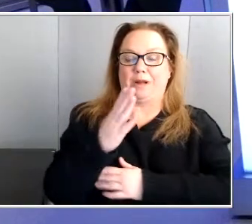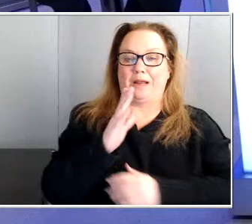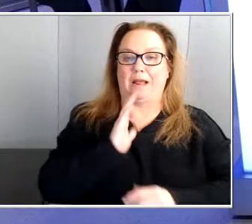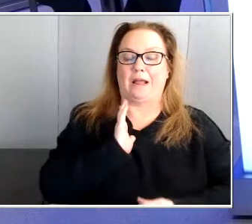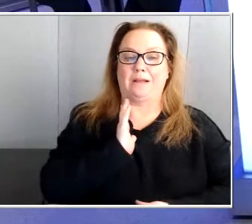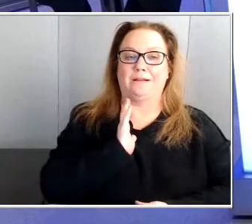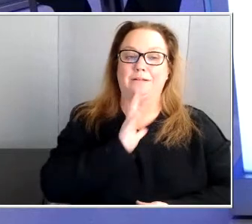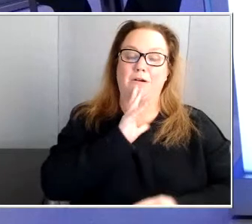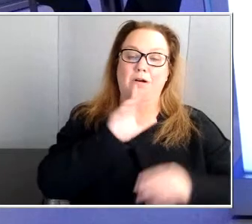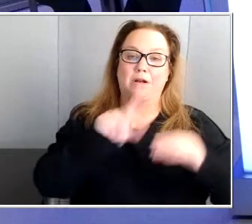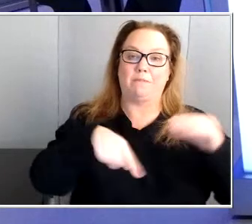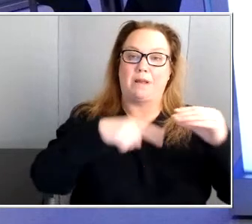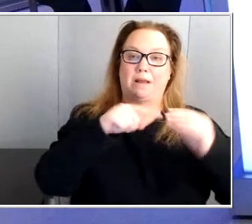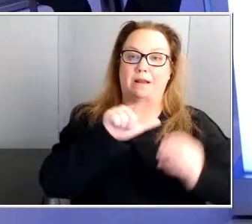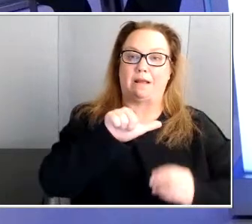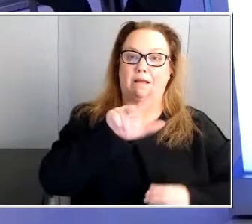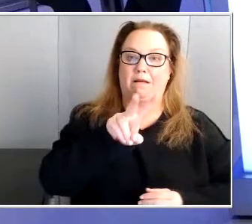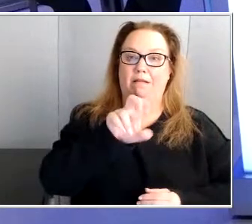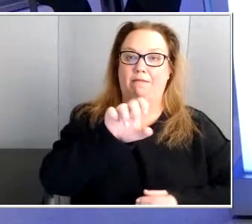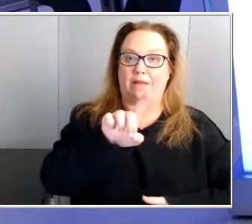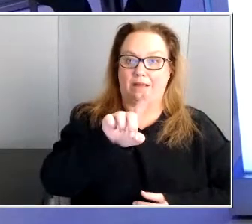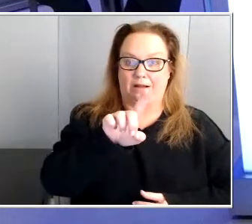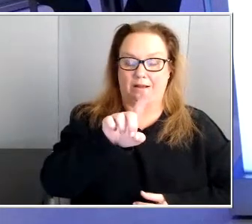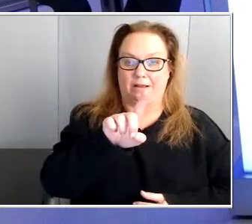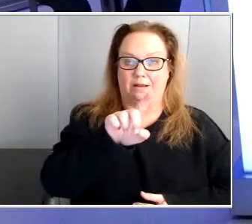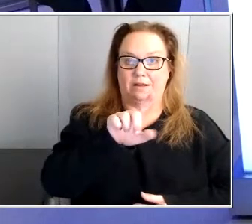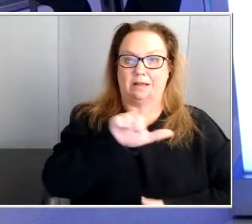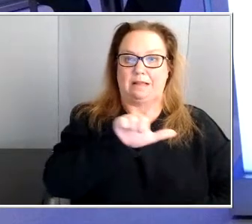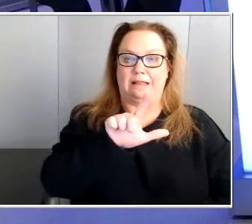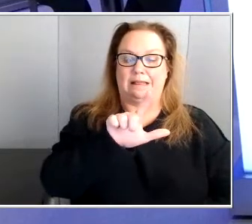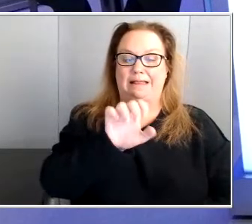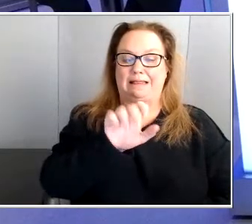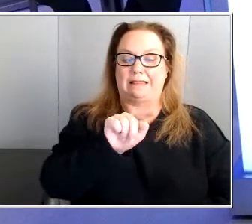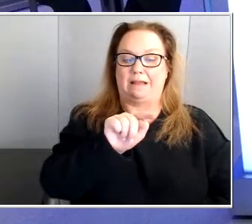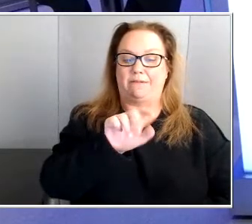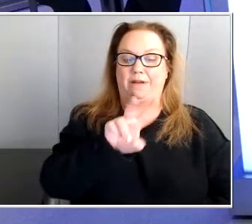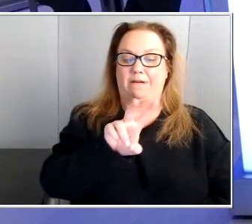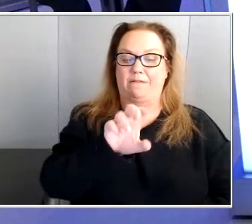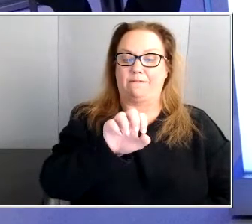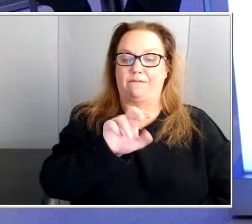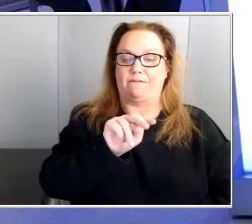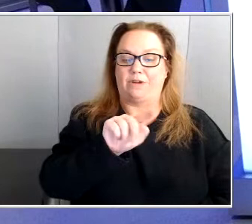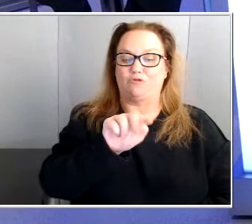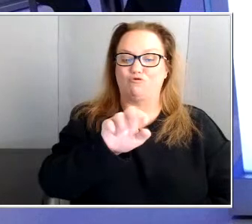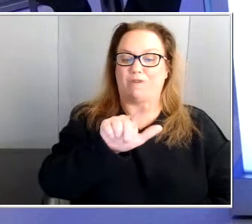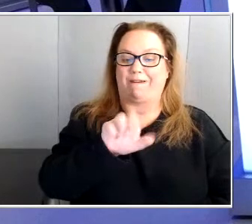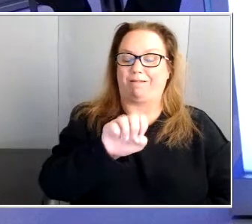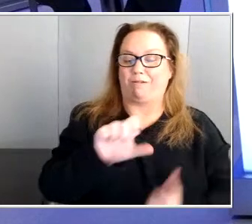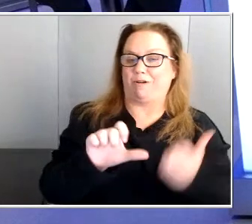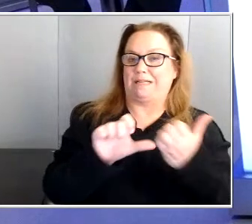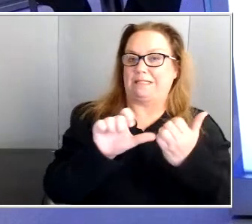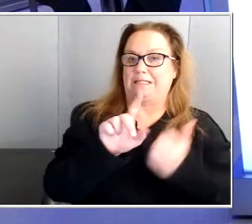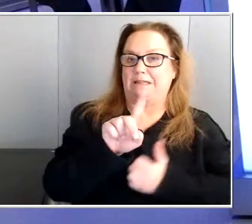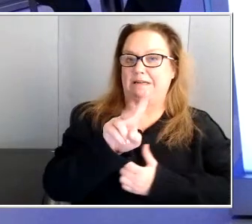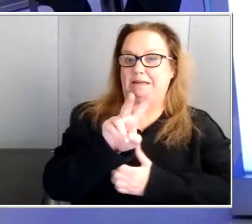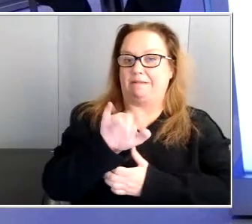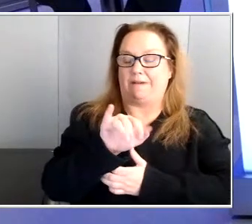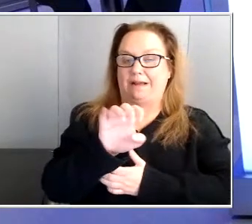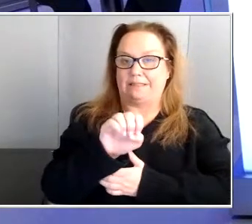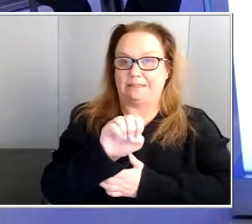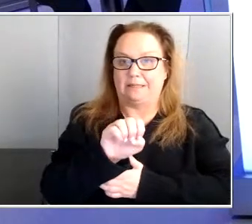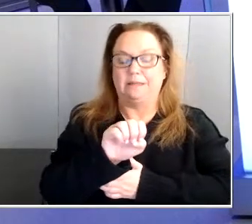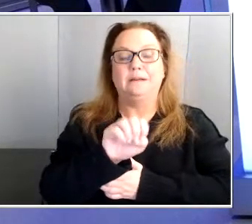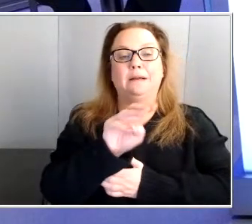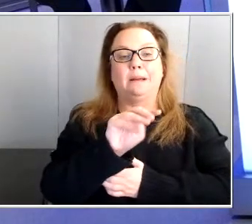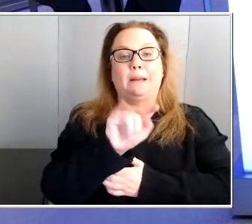about LVADs. Again, left ventricular assist devices. First, Dr. Matthew Danther is the Surgical Director of